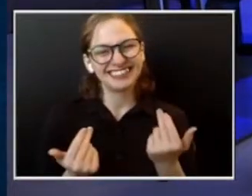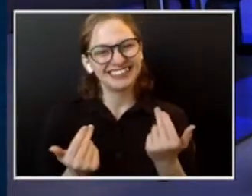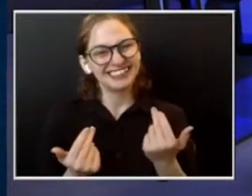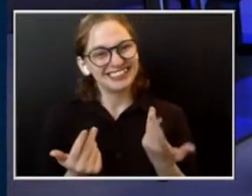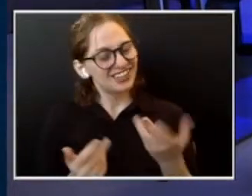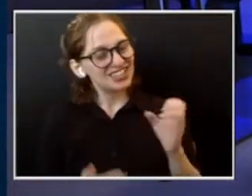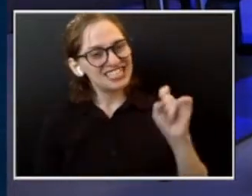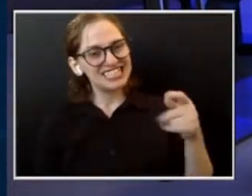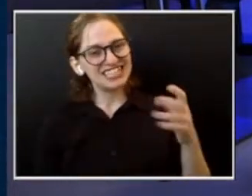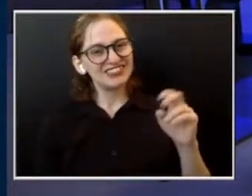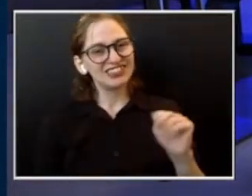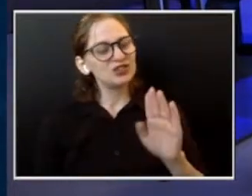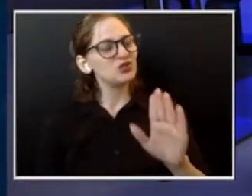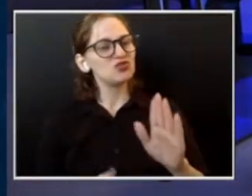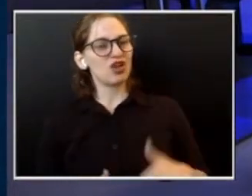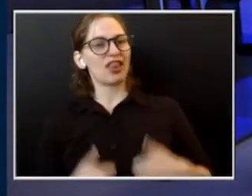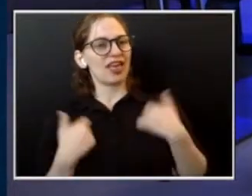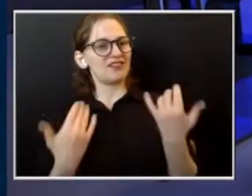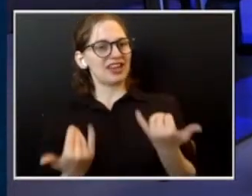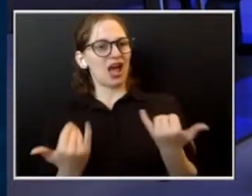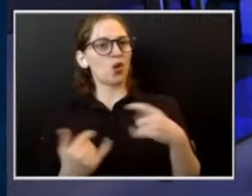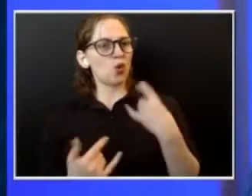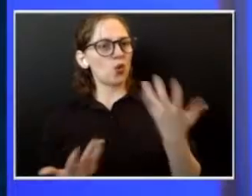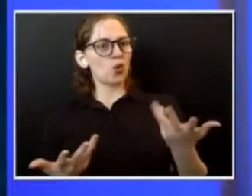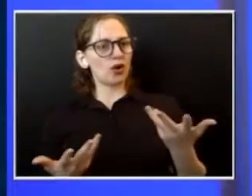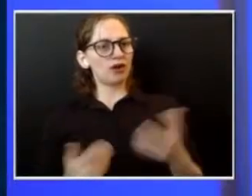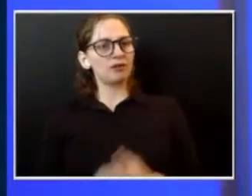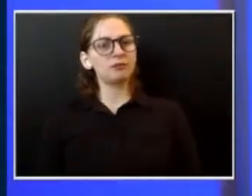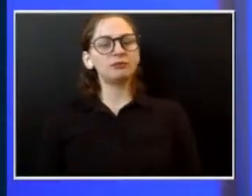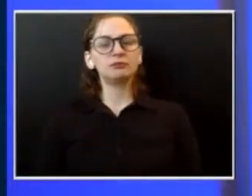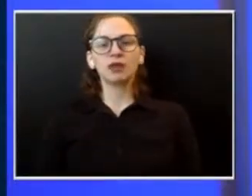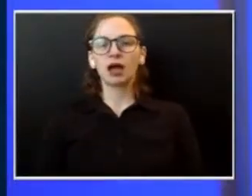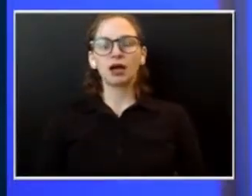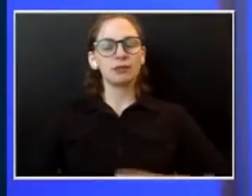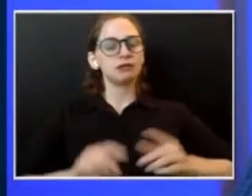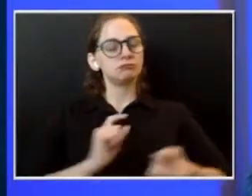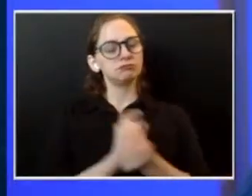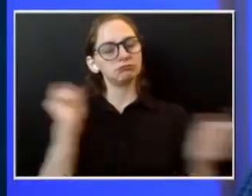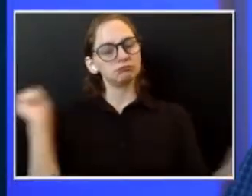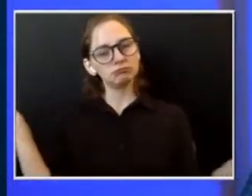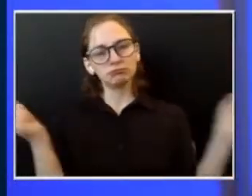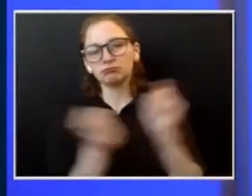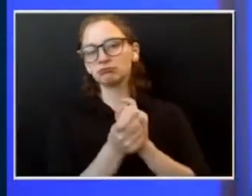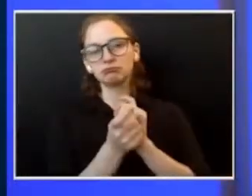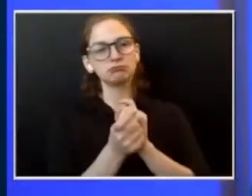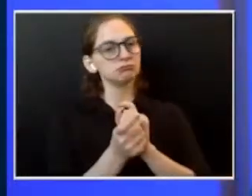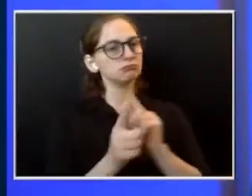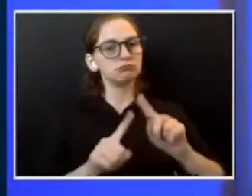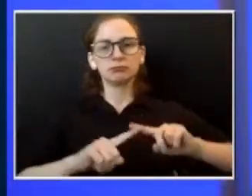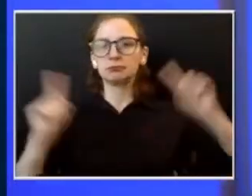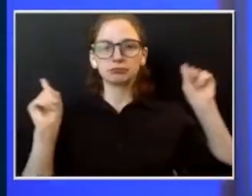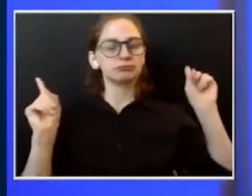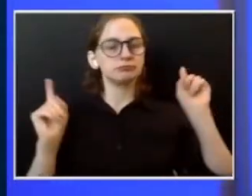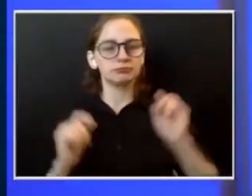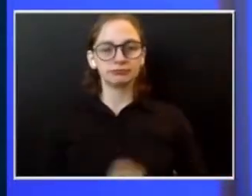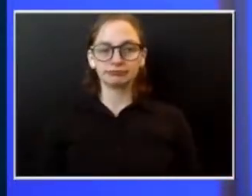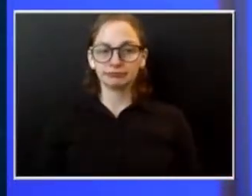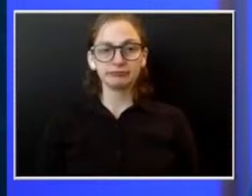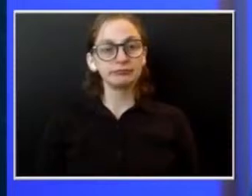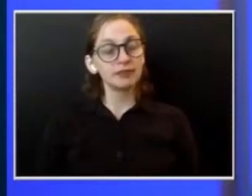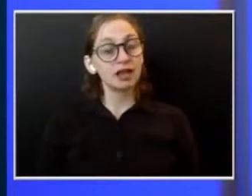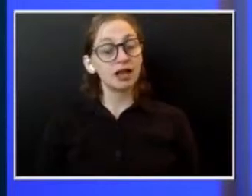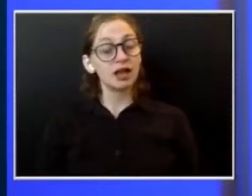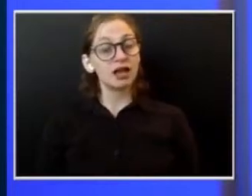kidney? Night and day. 5 weeks after